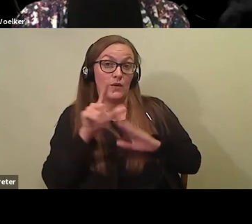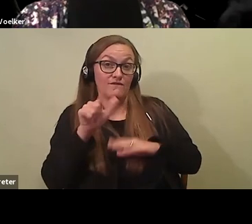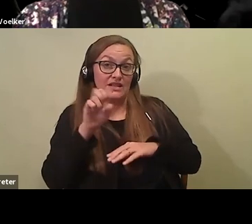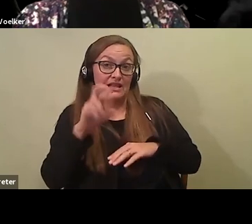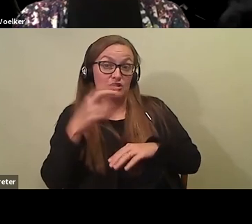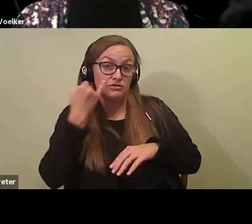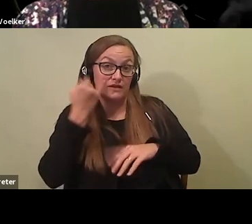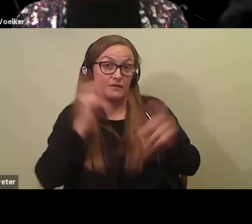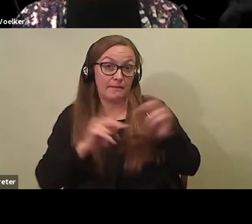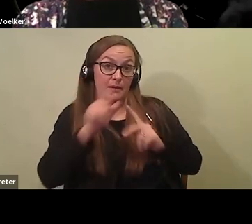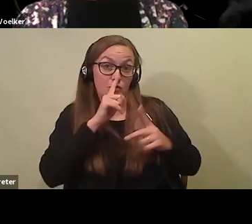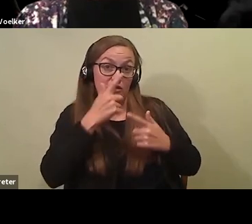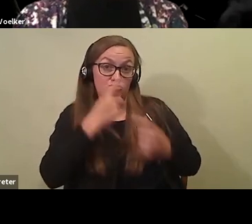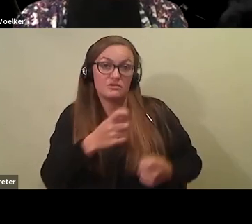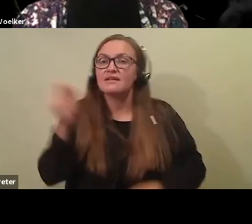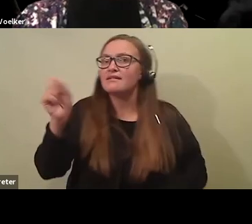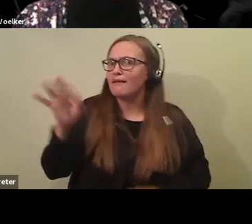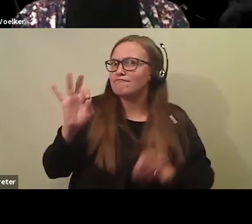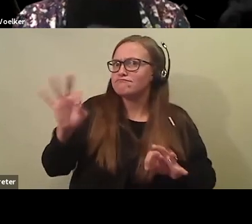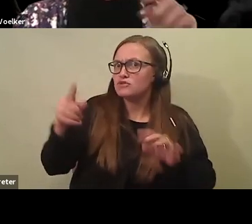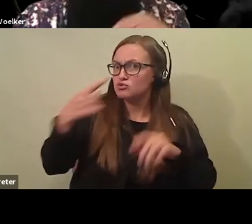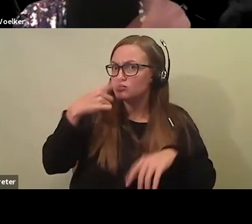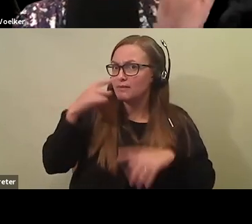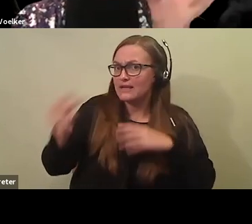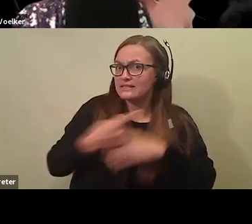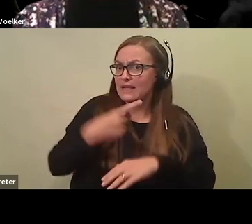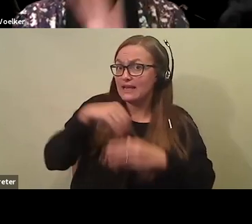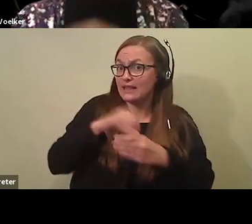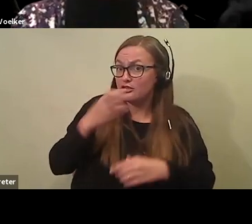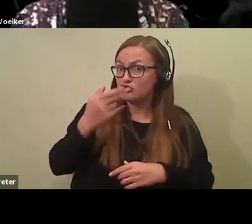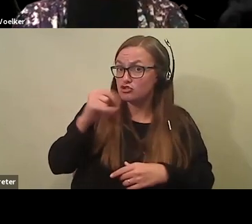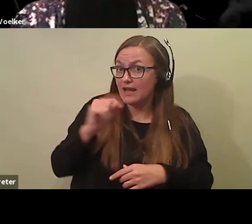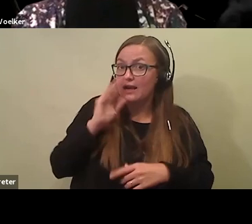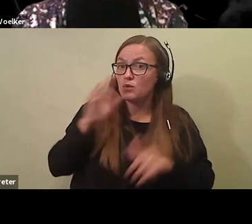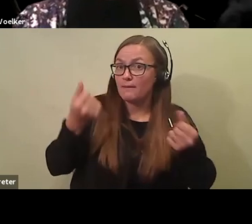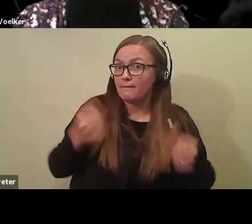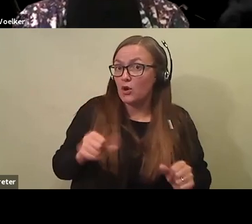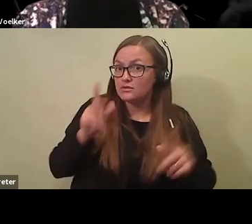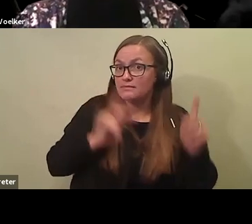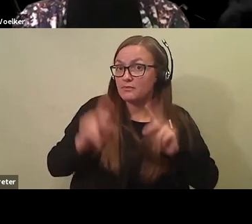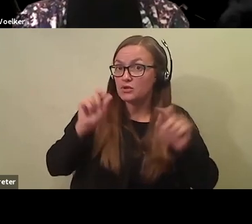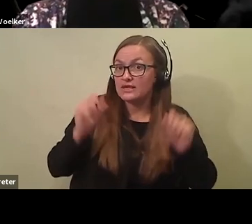interested or people are interested. Could you send that to me in the chat and I'll post it in the chat for everybody to see?